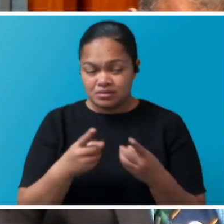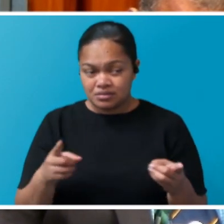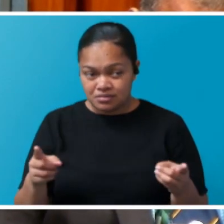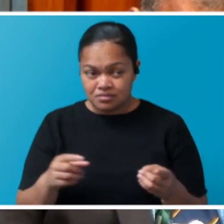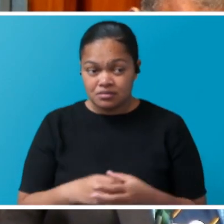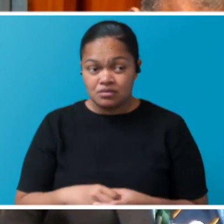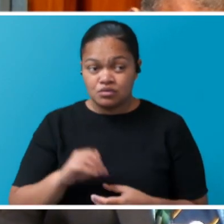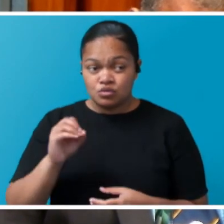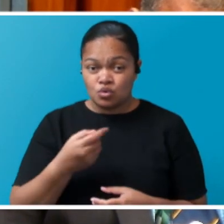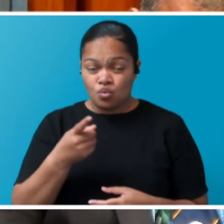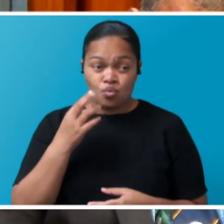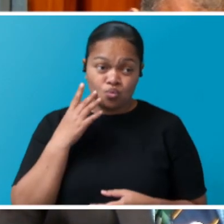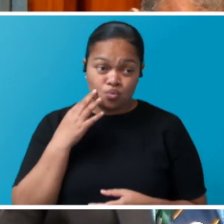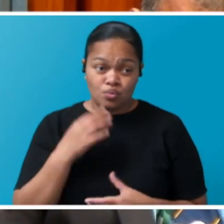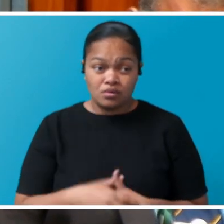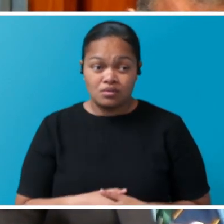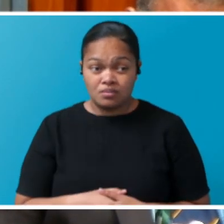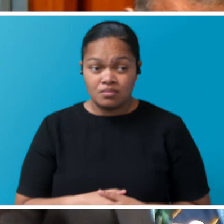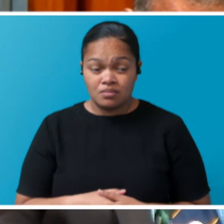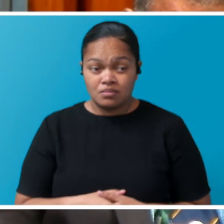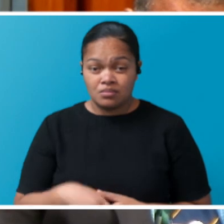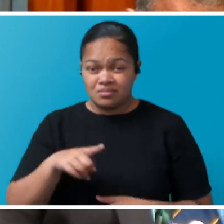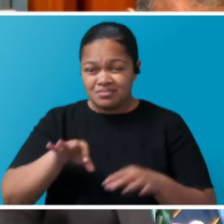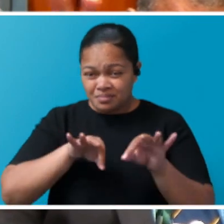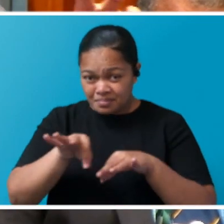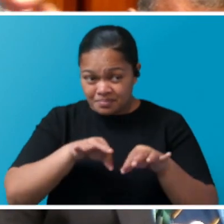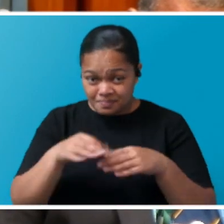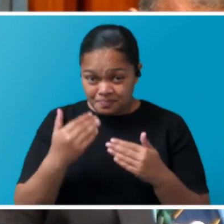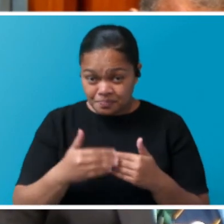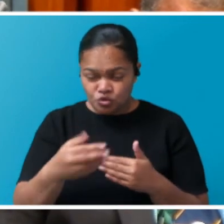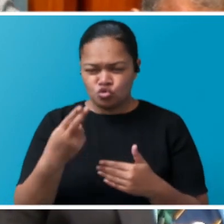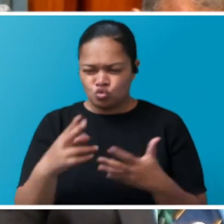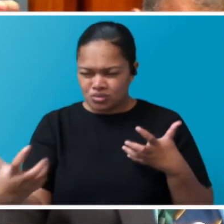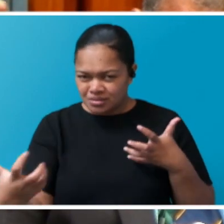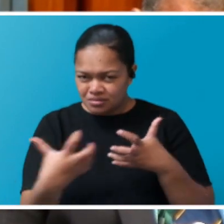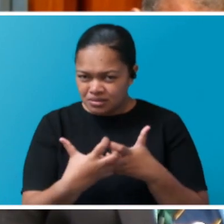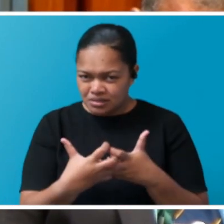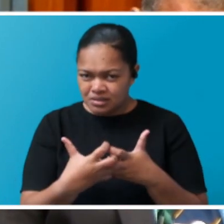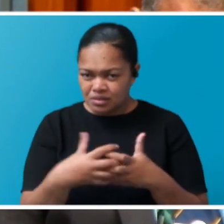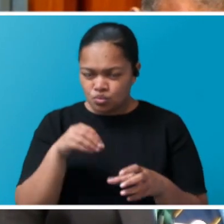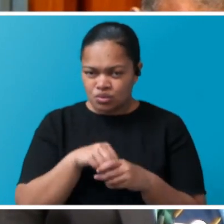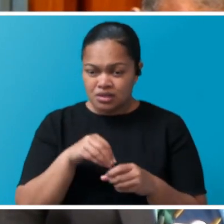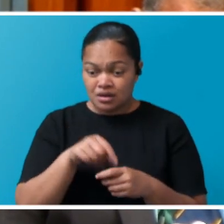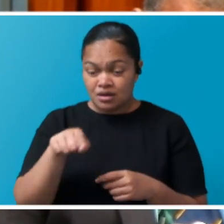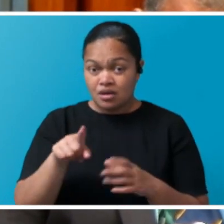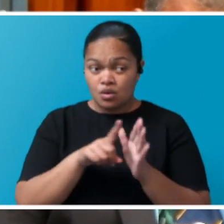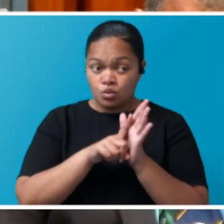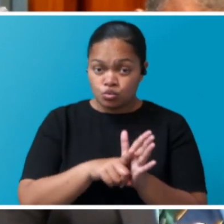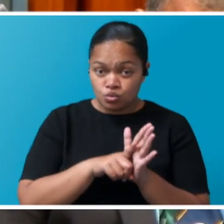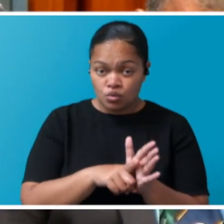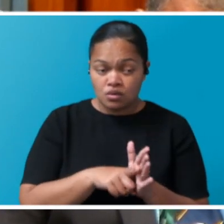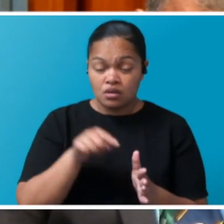currently in progress to identify a suitable site within Lautoka, and also that